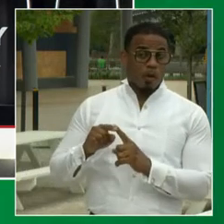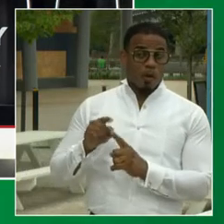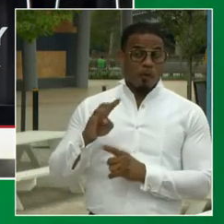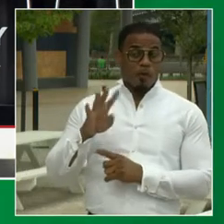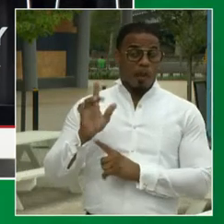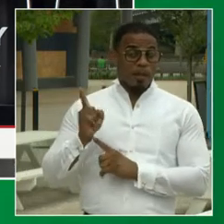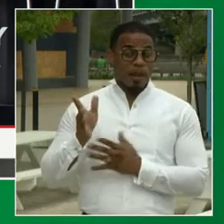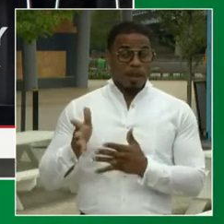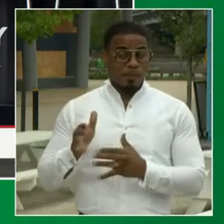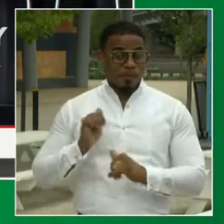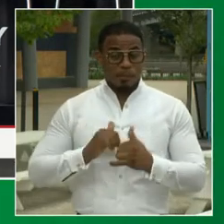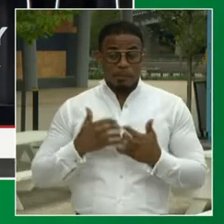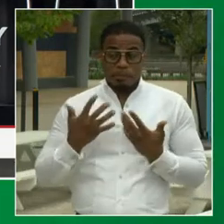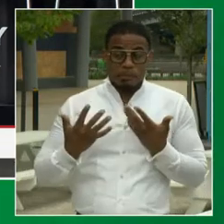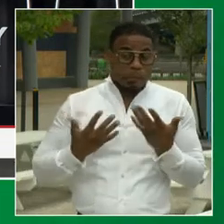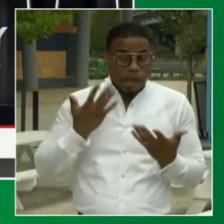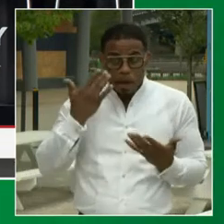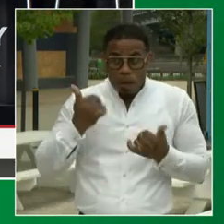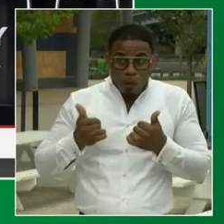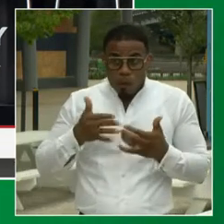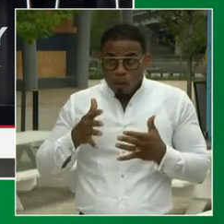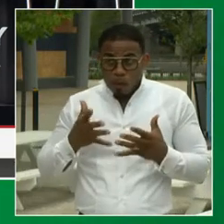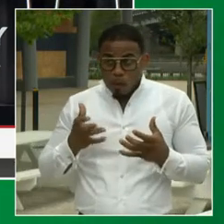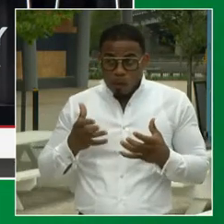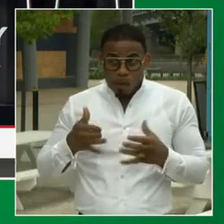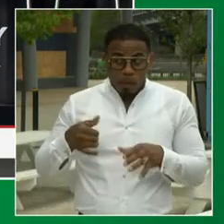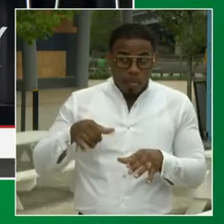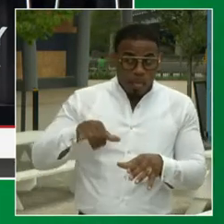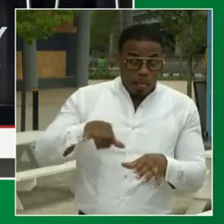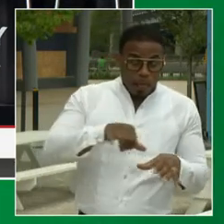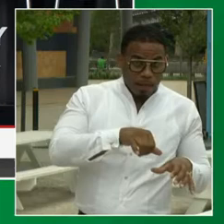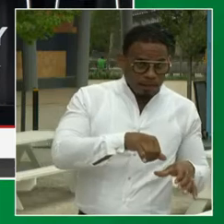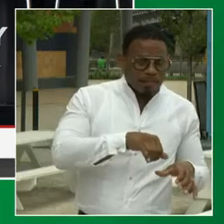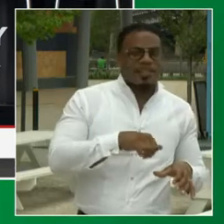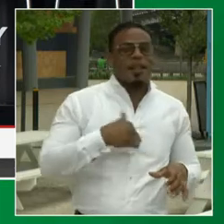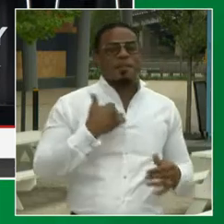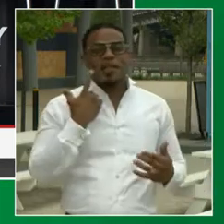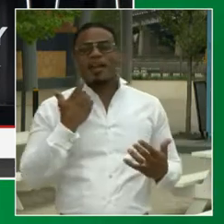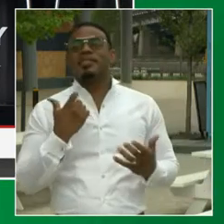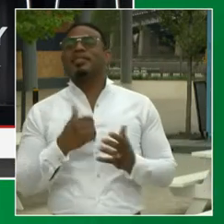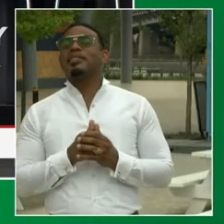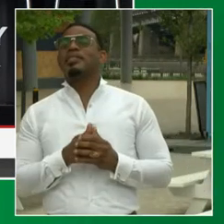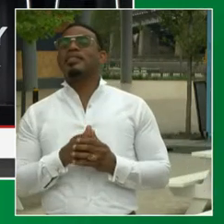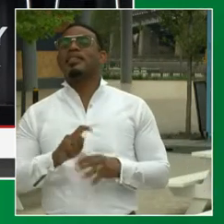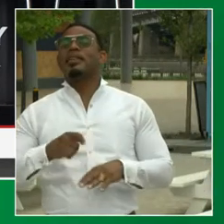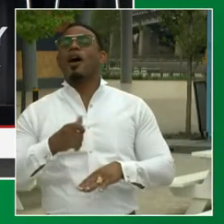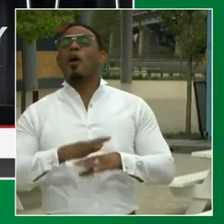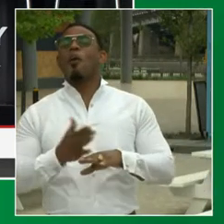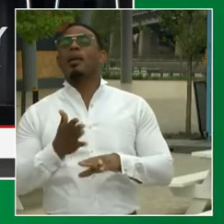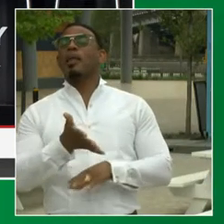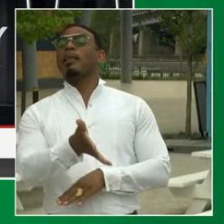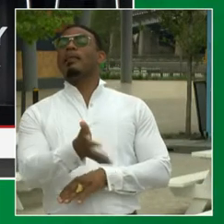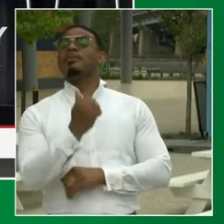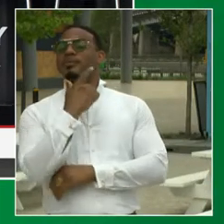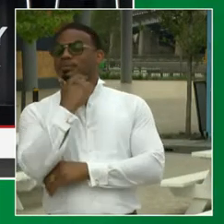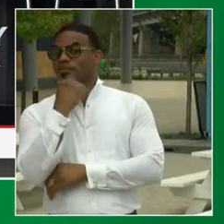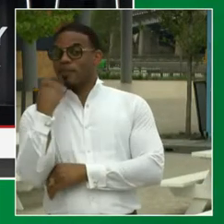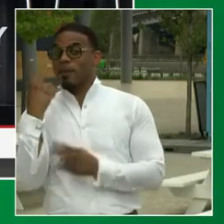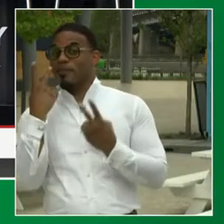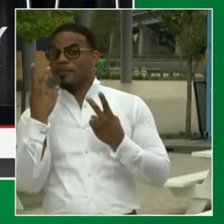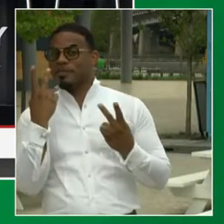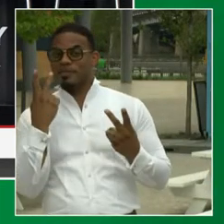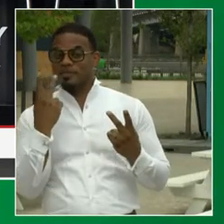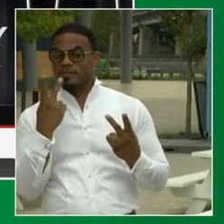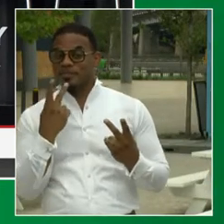45 minutes left of the show. So I don't know which way we want to. Well, I'll just pop it open just for visual